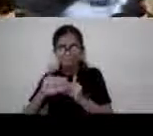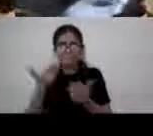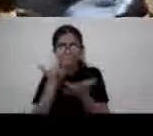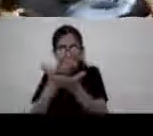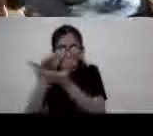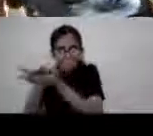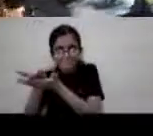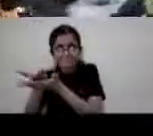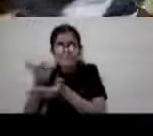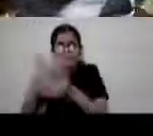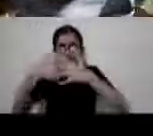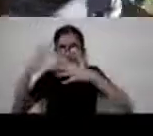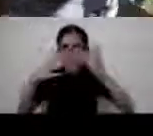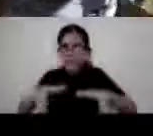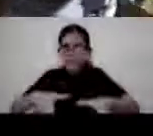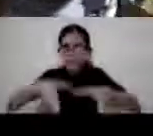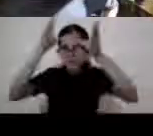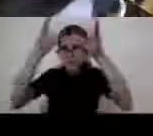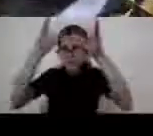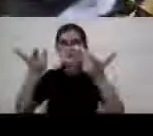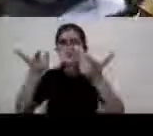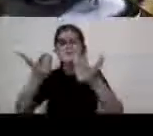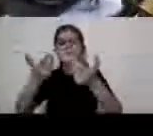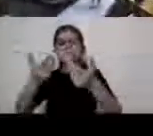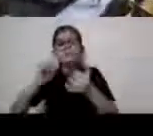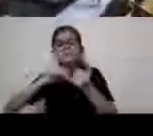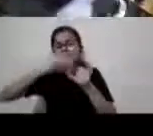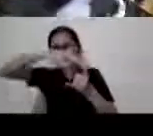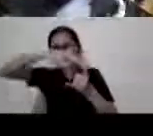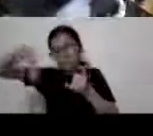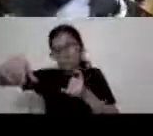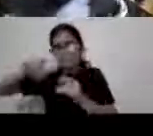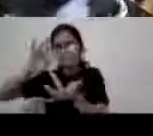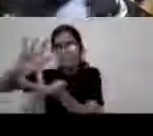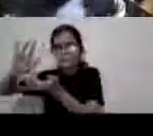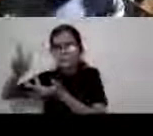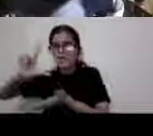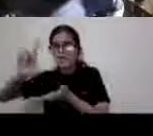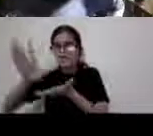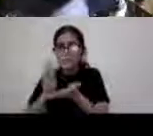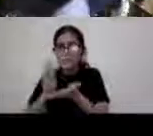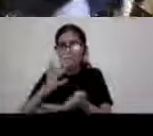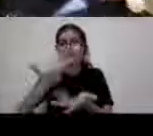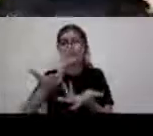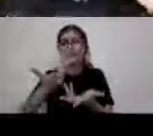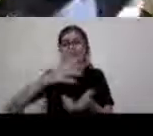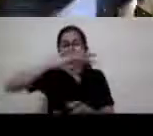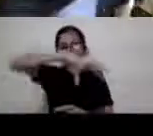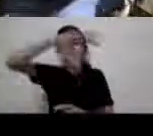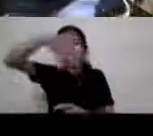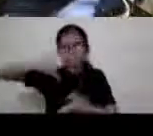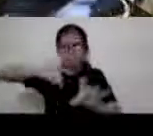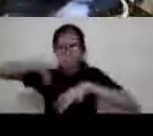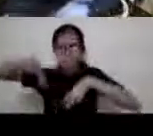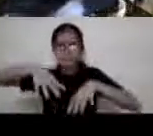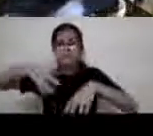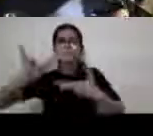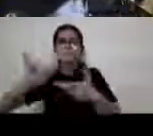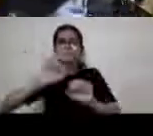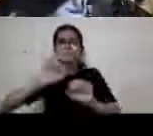in the building. It is done for the State Central Library of the city of Hamburg in the northwest of the